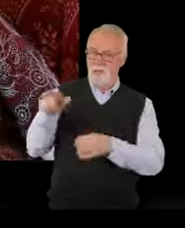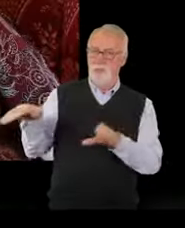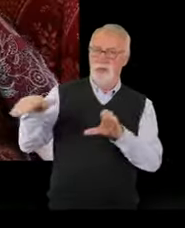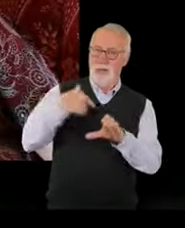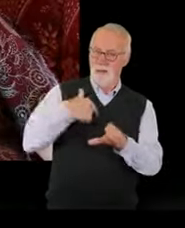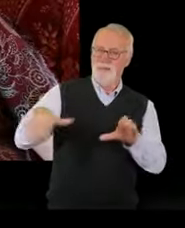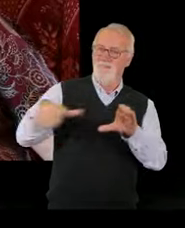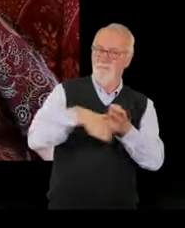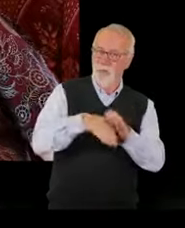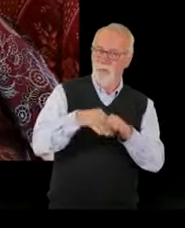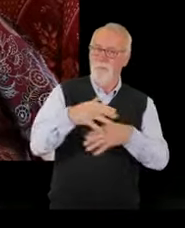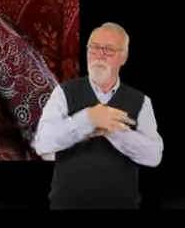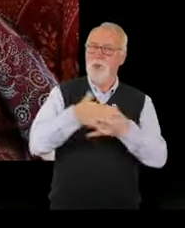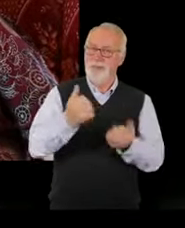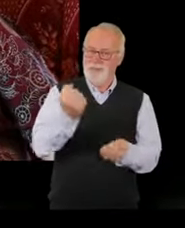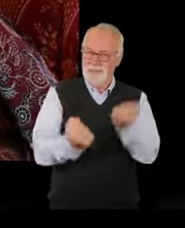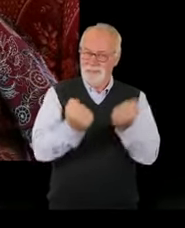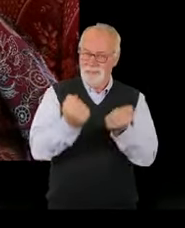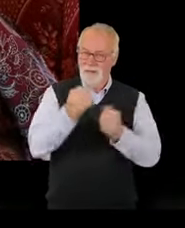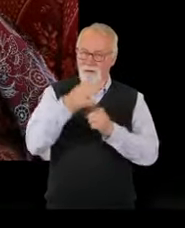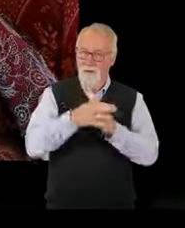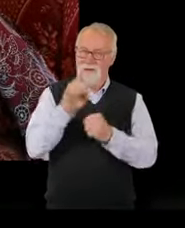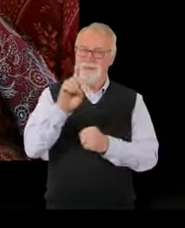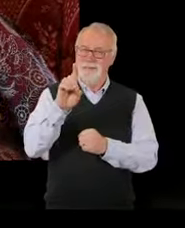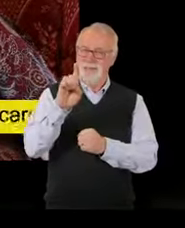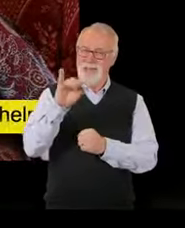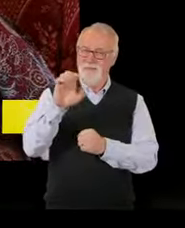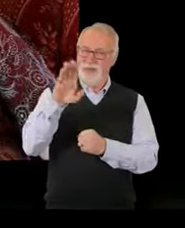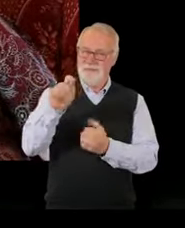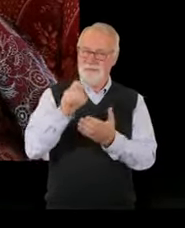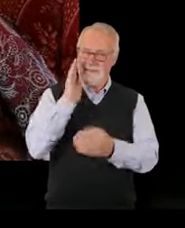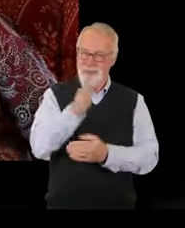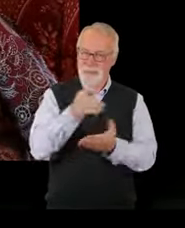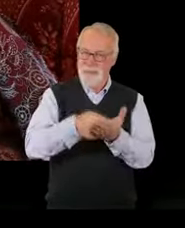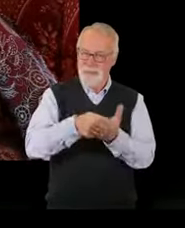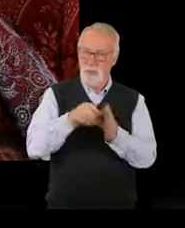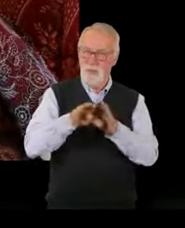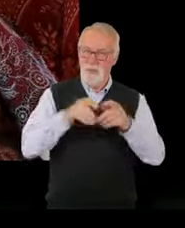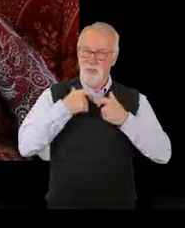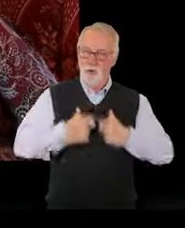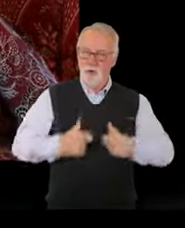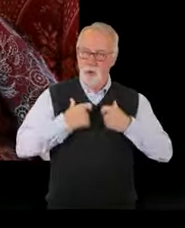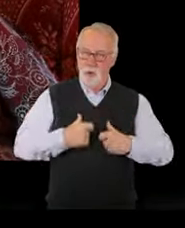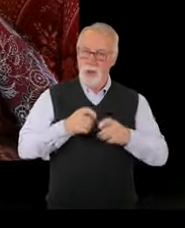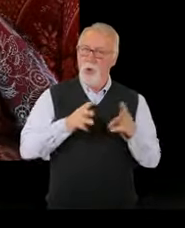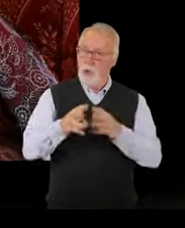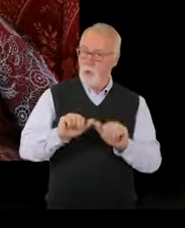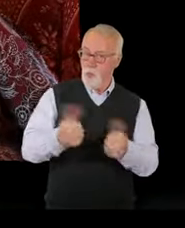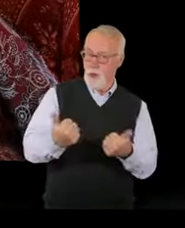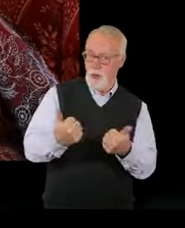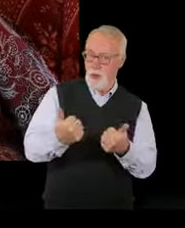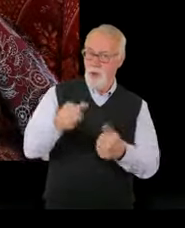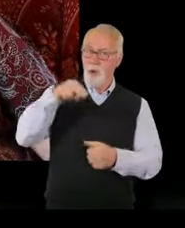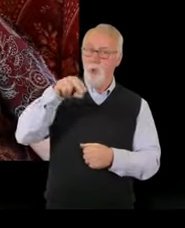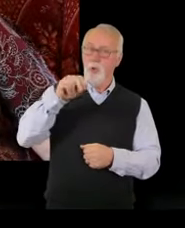I was involved very much in the assessment for the direct payments with